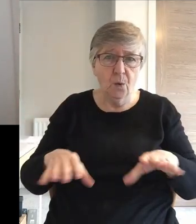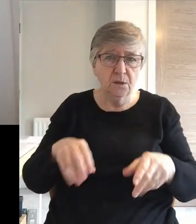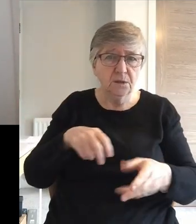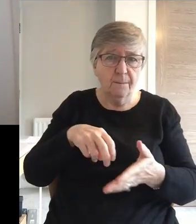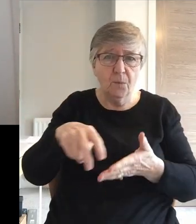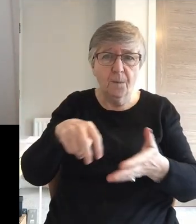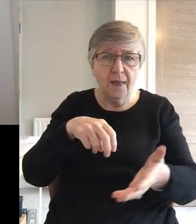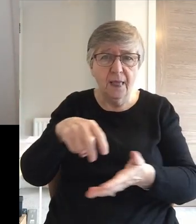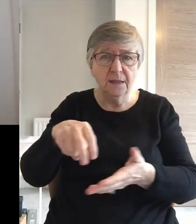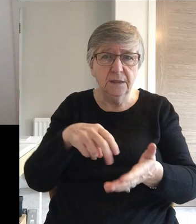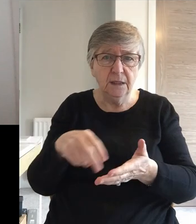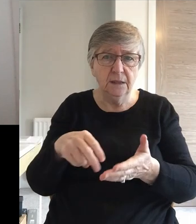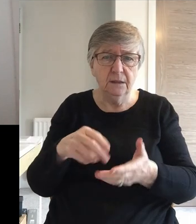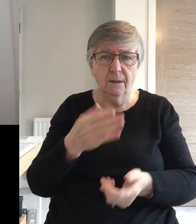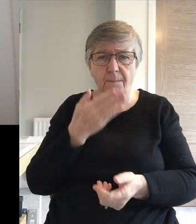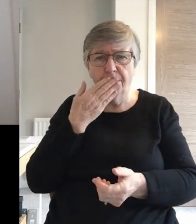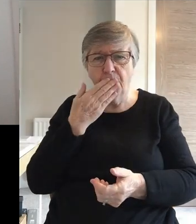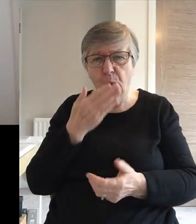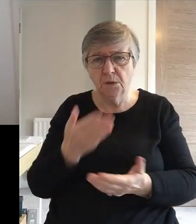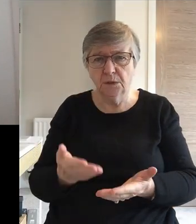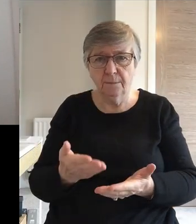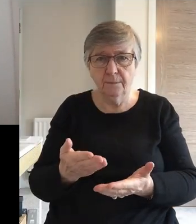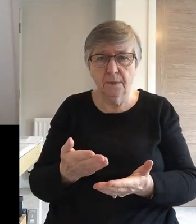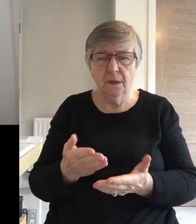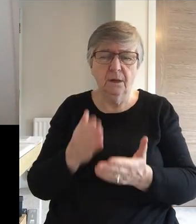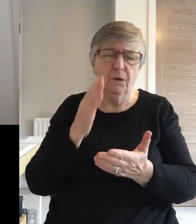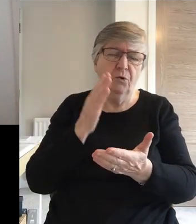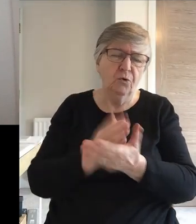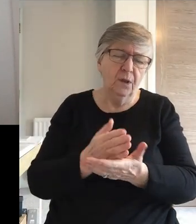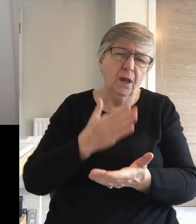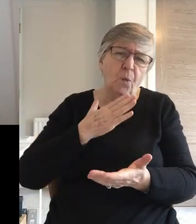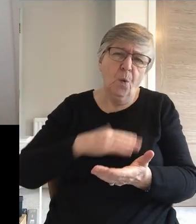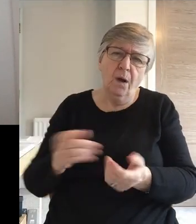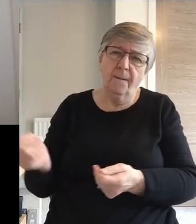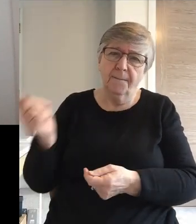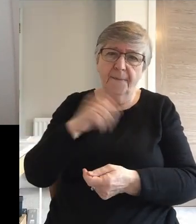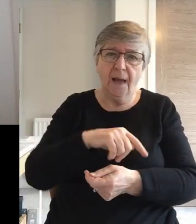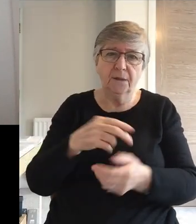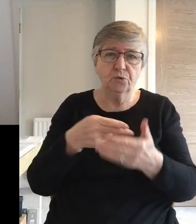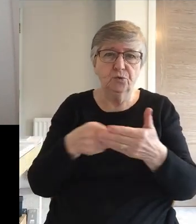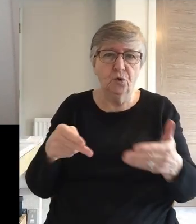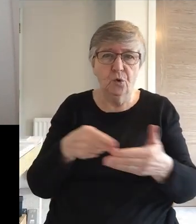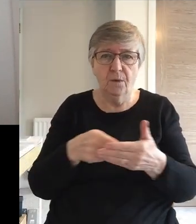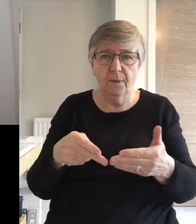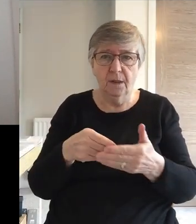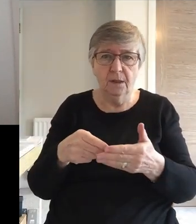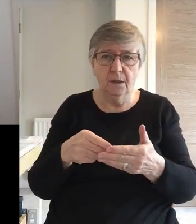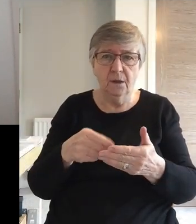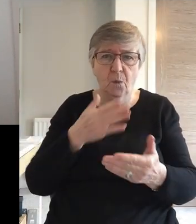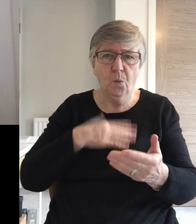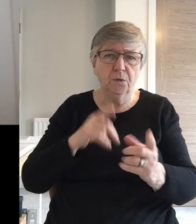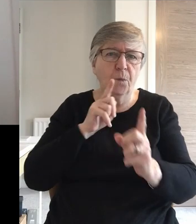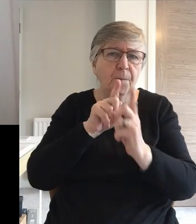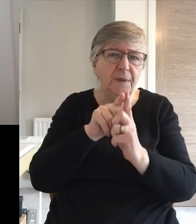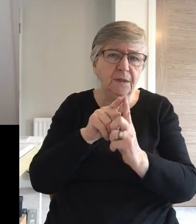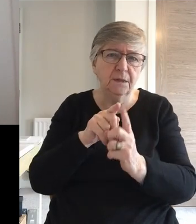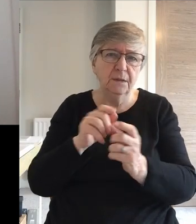had, boredom, and are desperate for a return to normality and social contact.